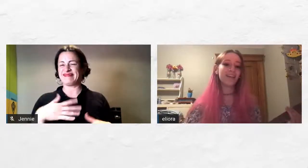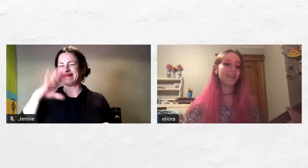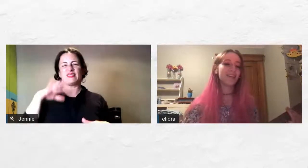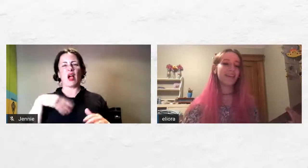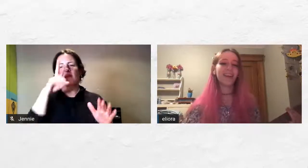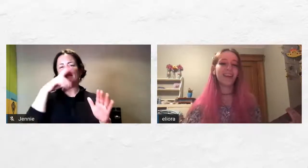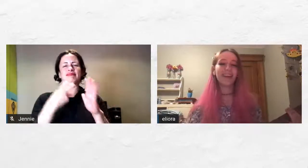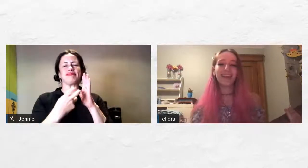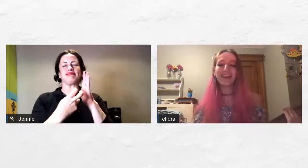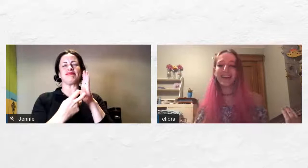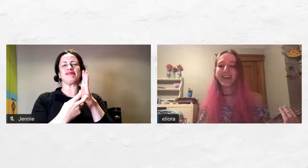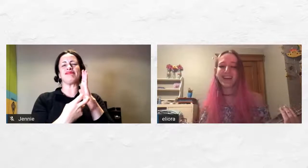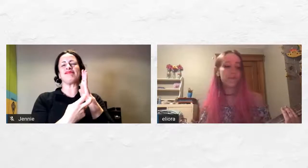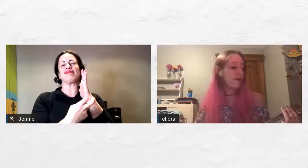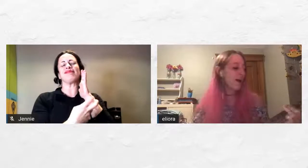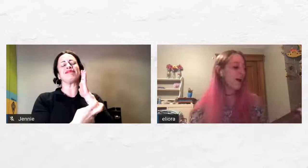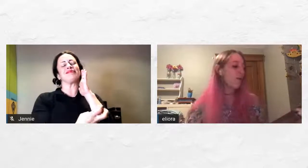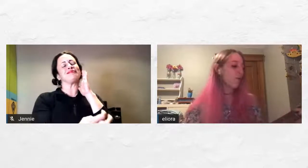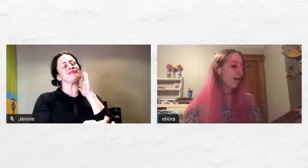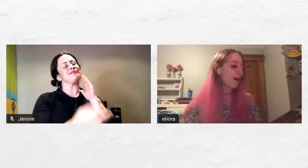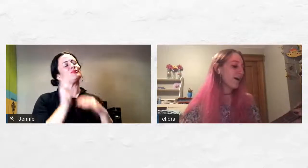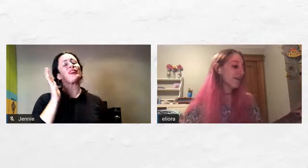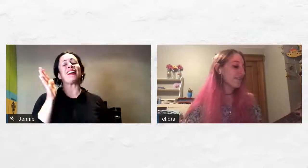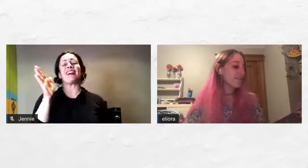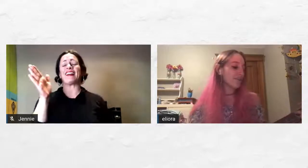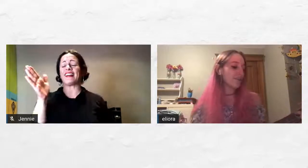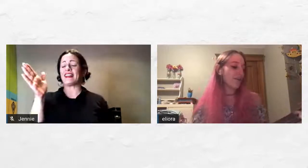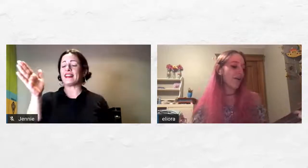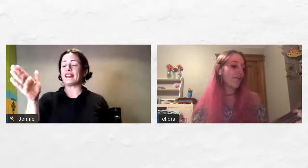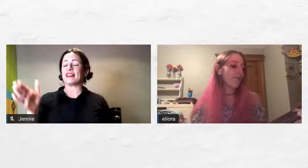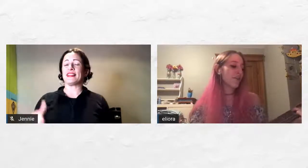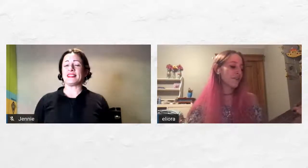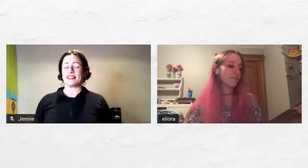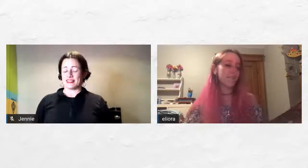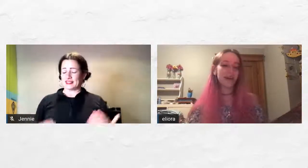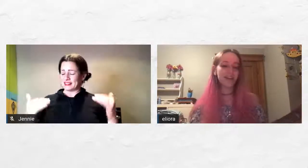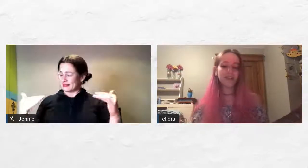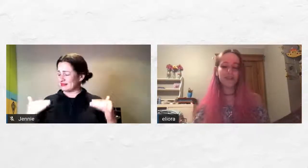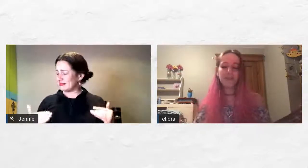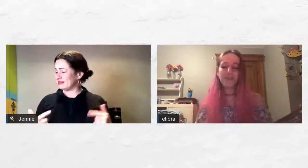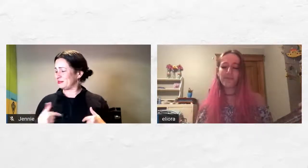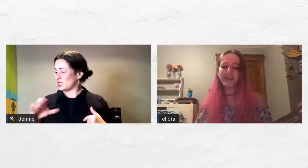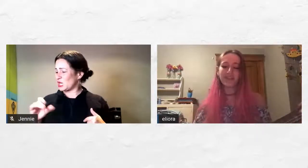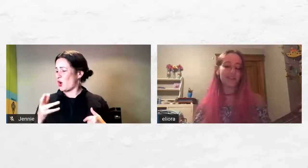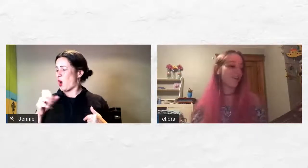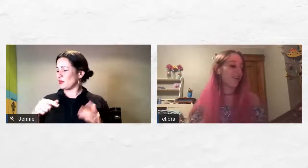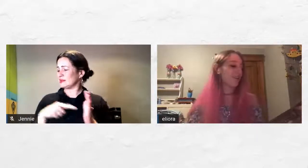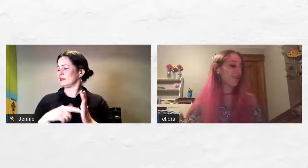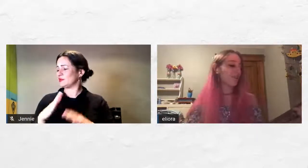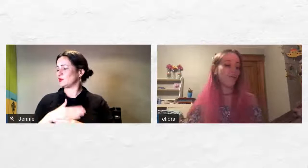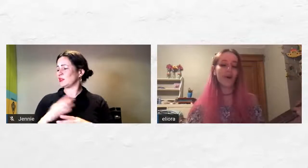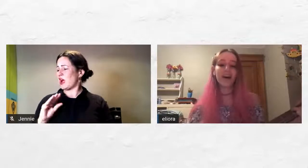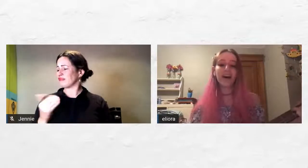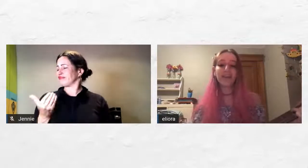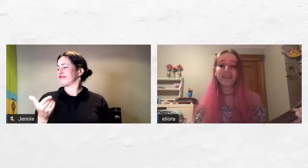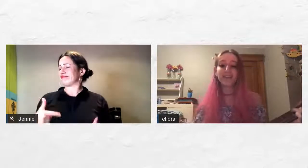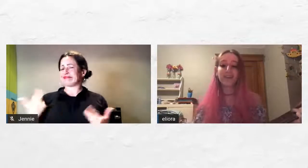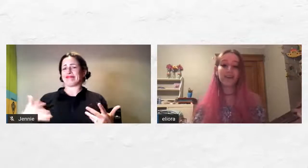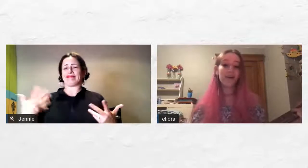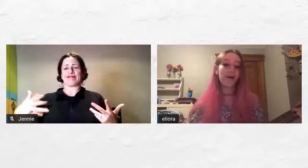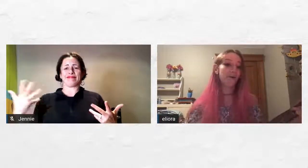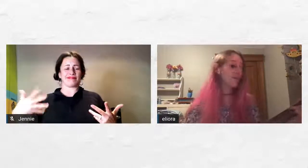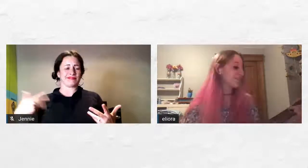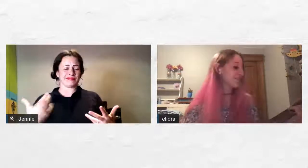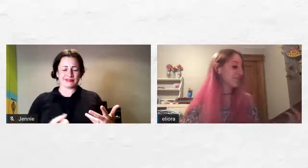fall in deep. What is the chorus to my stupid song? What is